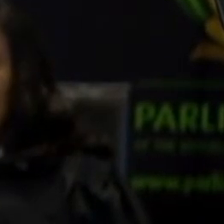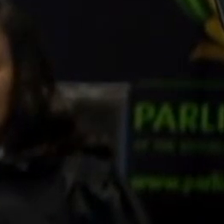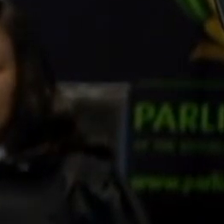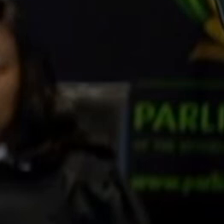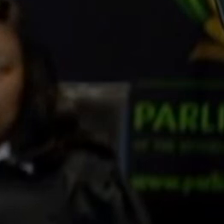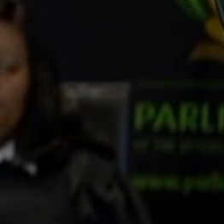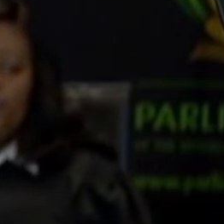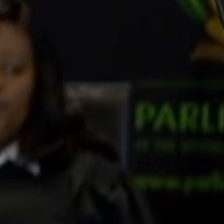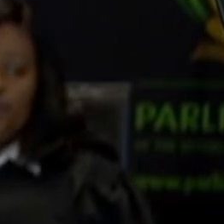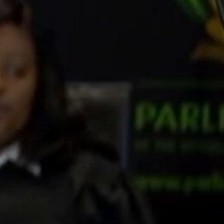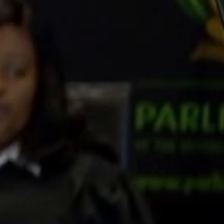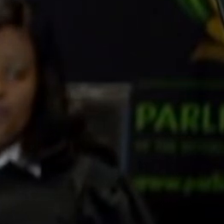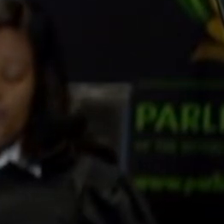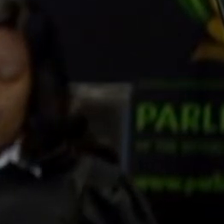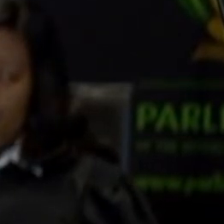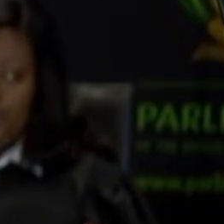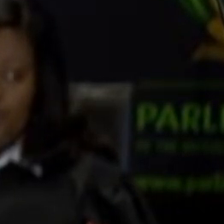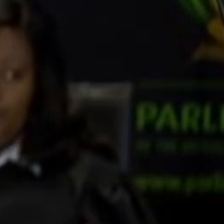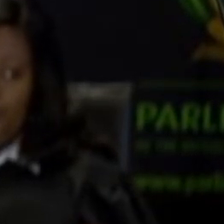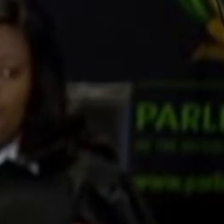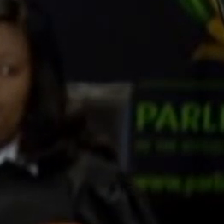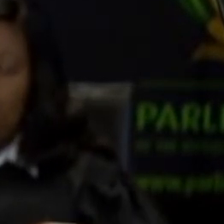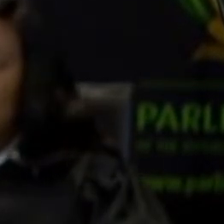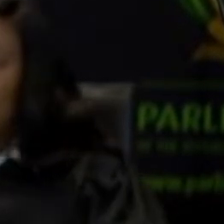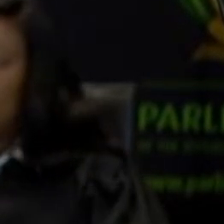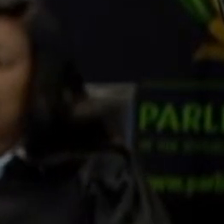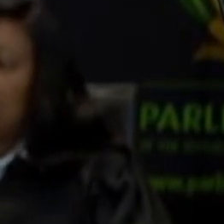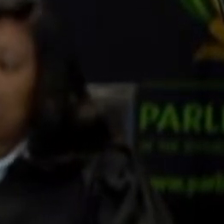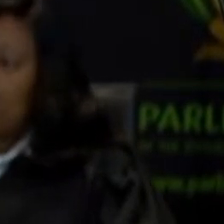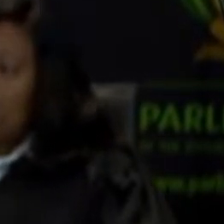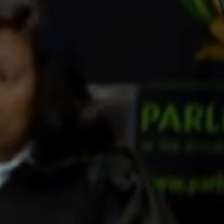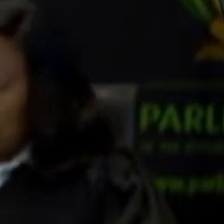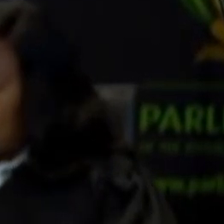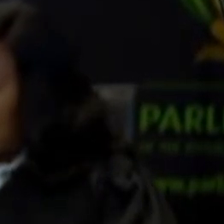environment. The global recovery is slowing.